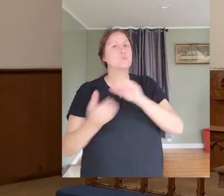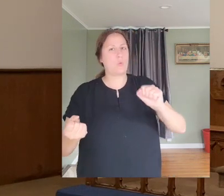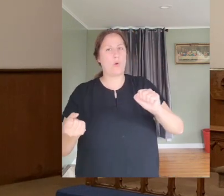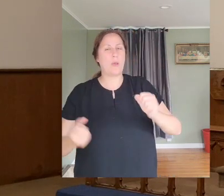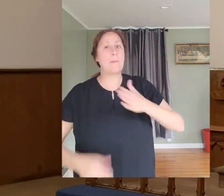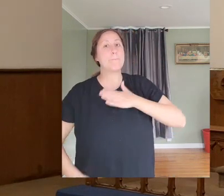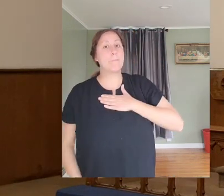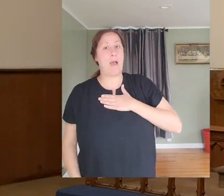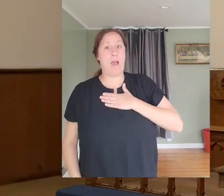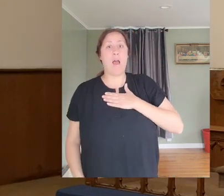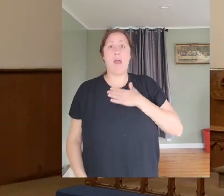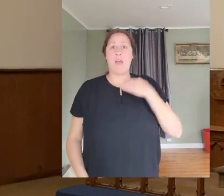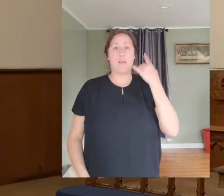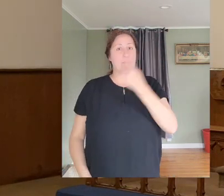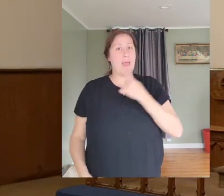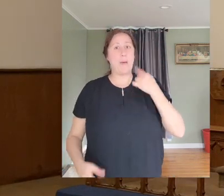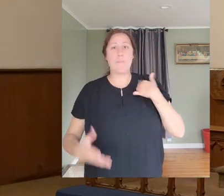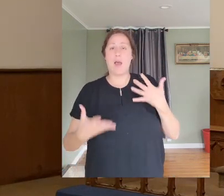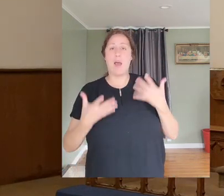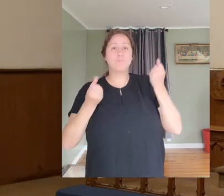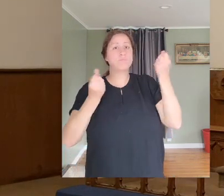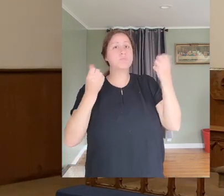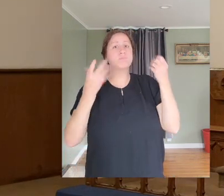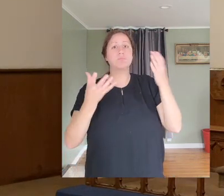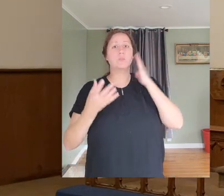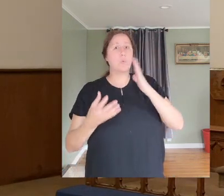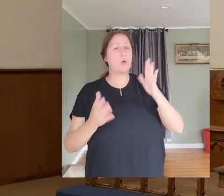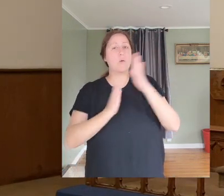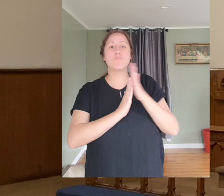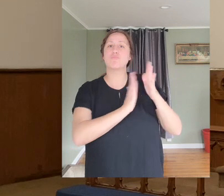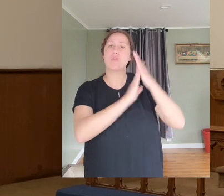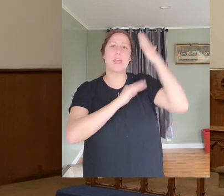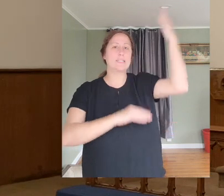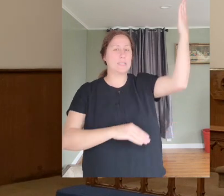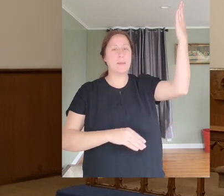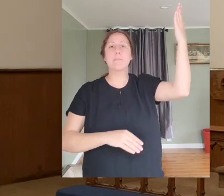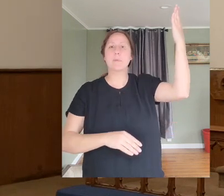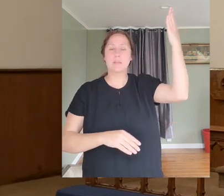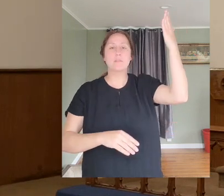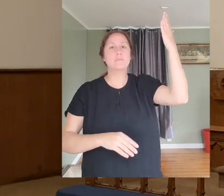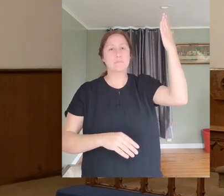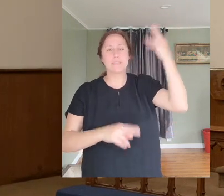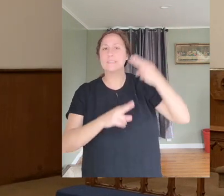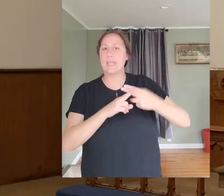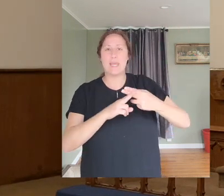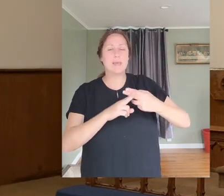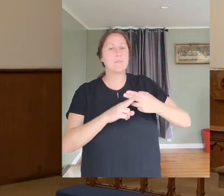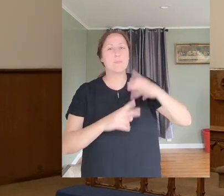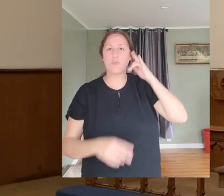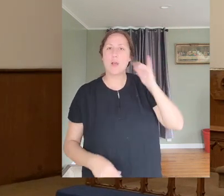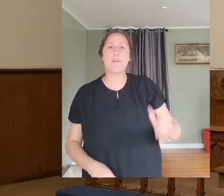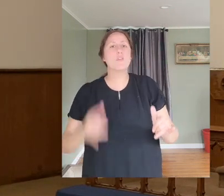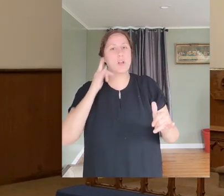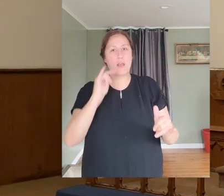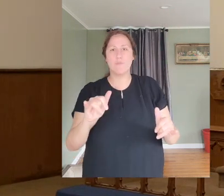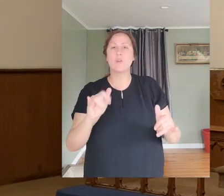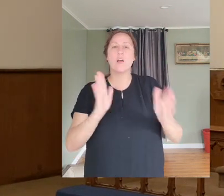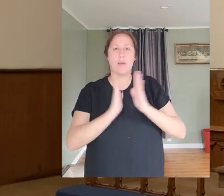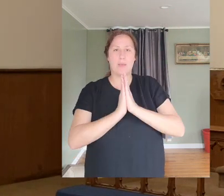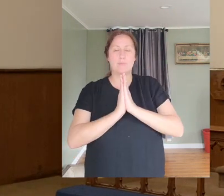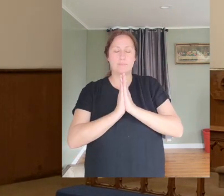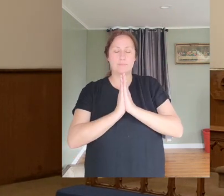Lord. And all flesh shall bless his holy name forever and ever.